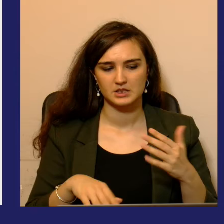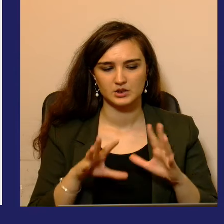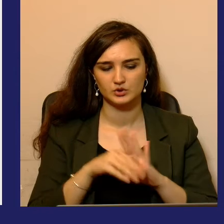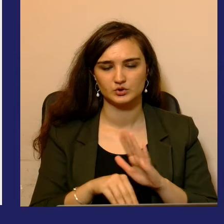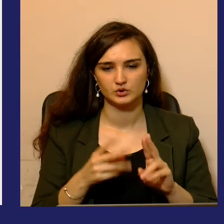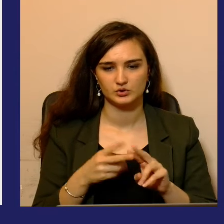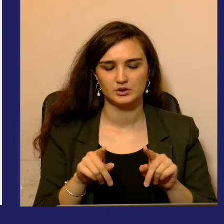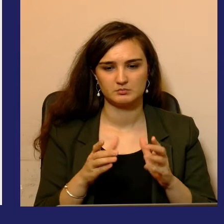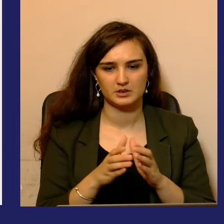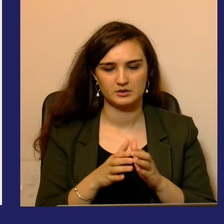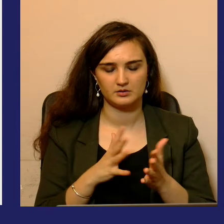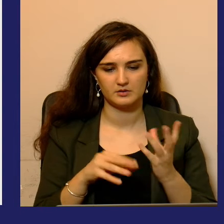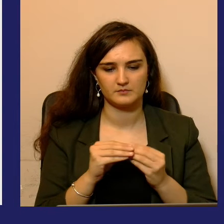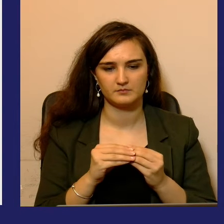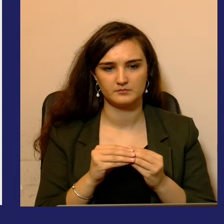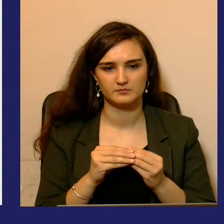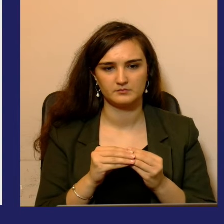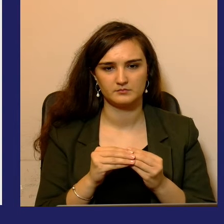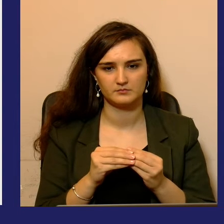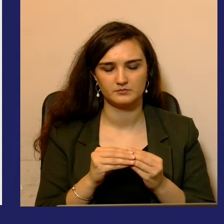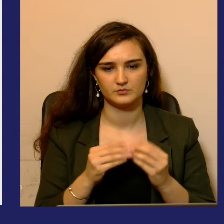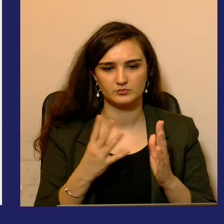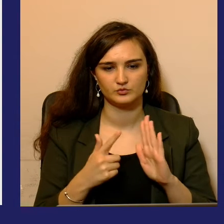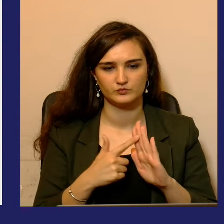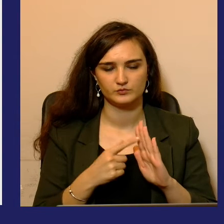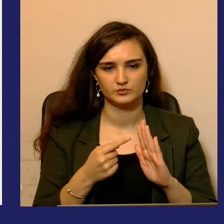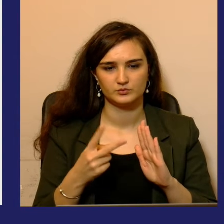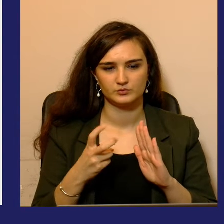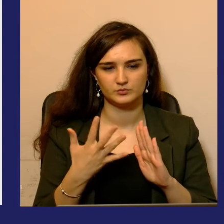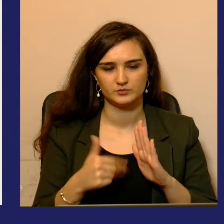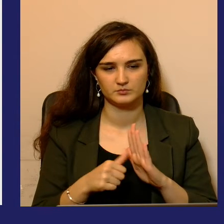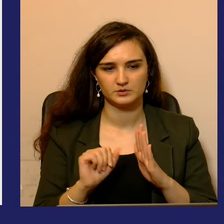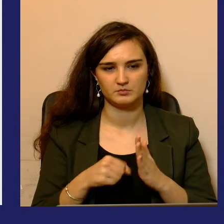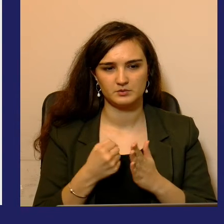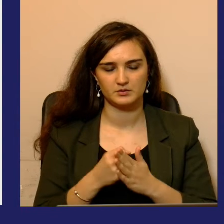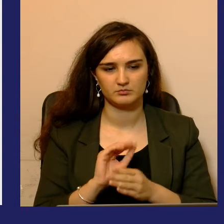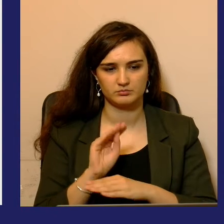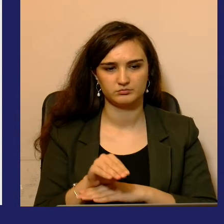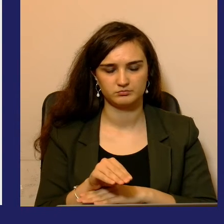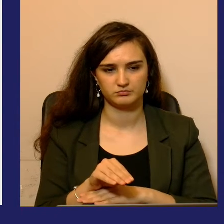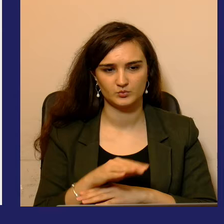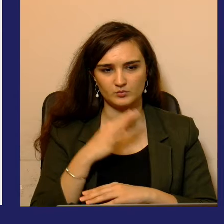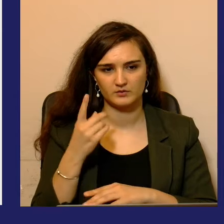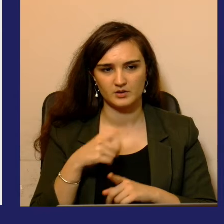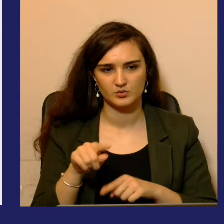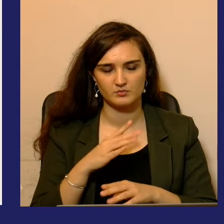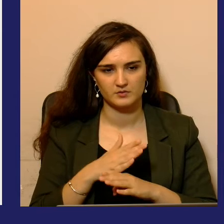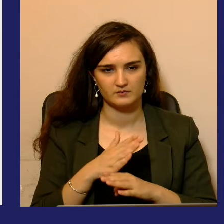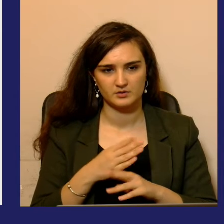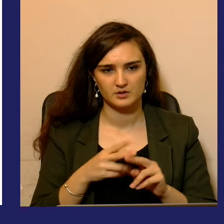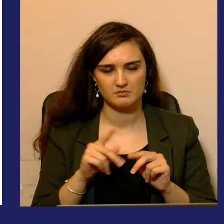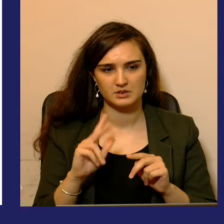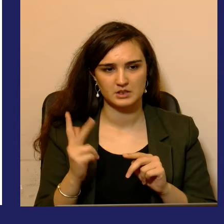to 256 seats, which means they now hold the majority. So what happened to these three major